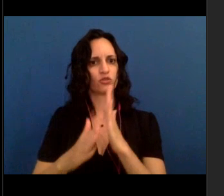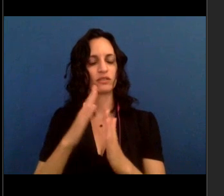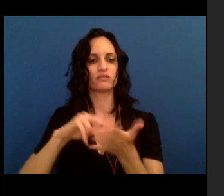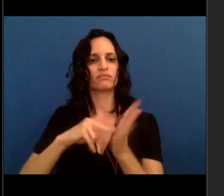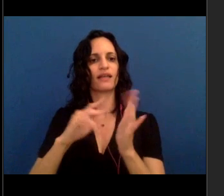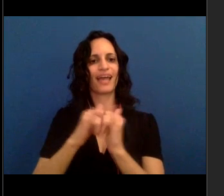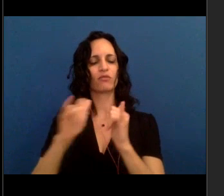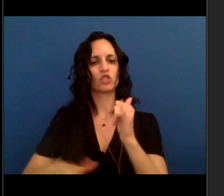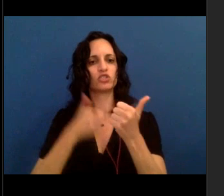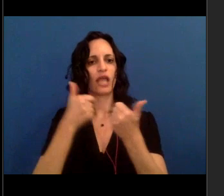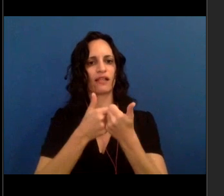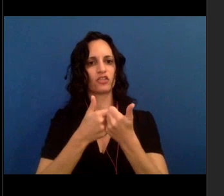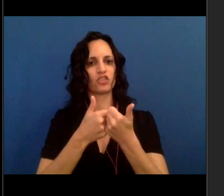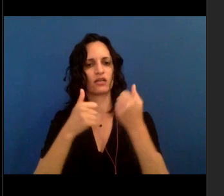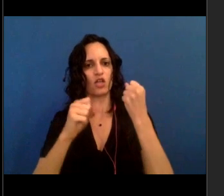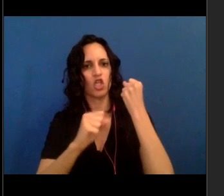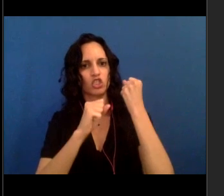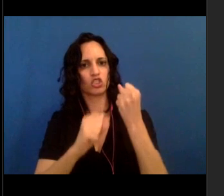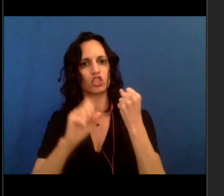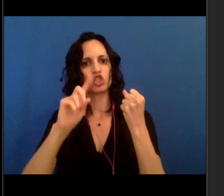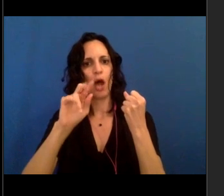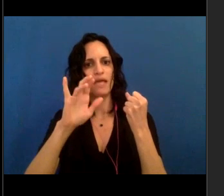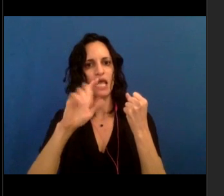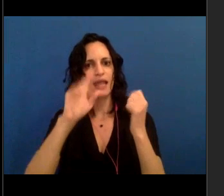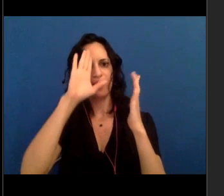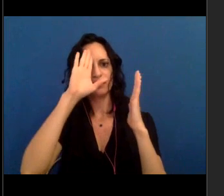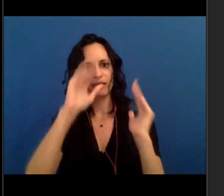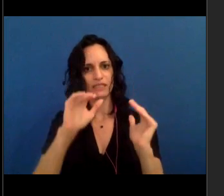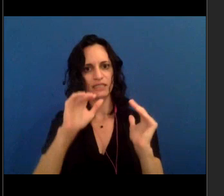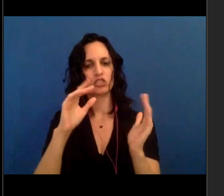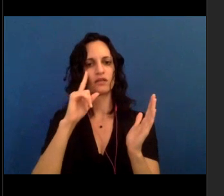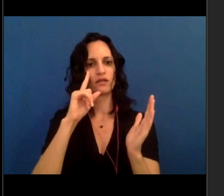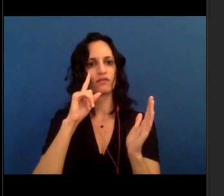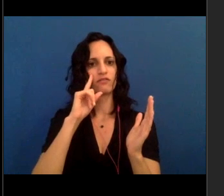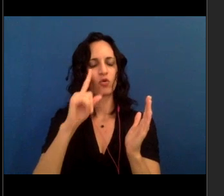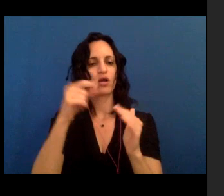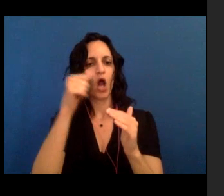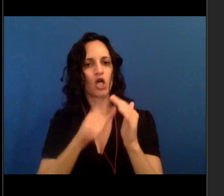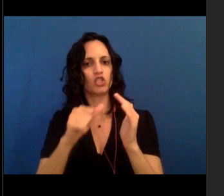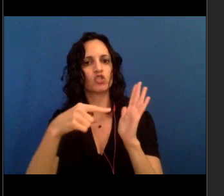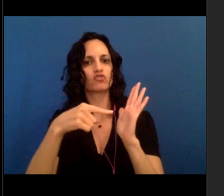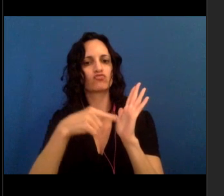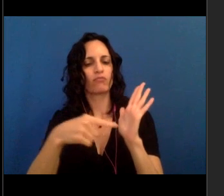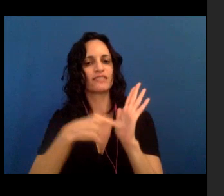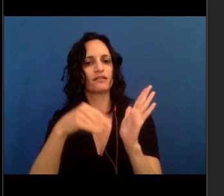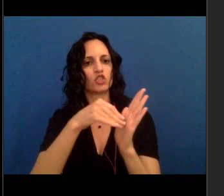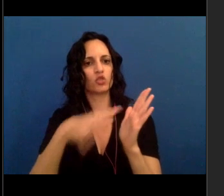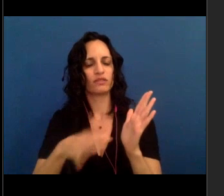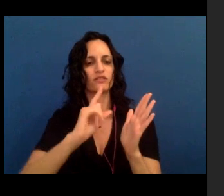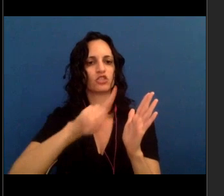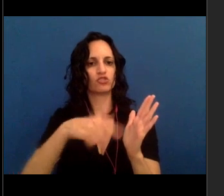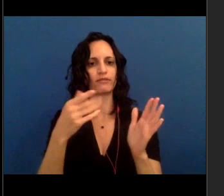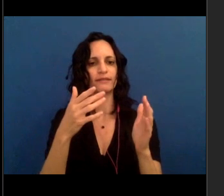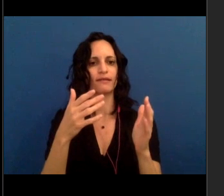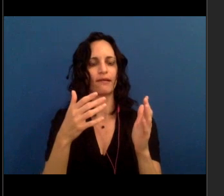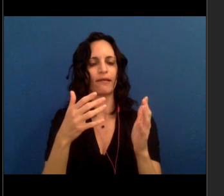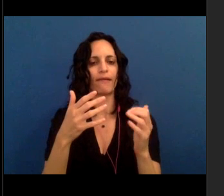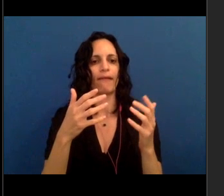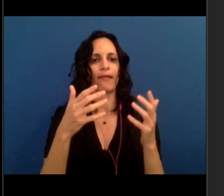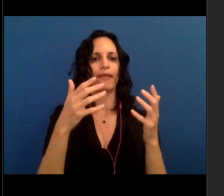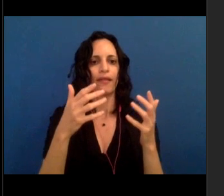challenging the dominant expectation for students, for underrepresented students to just assimilate to the existing departmental or hegemonic